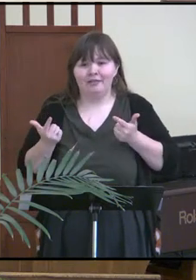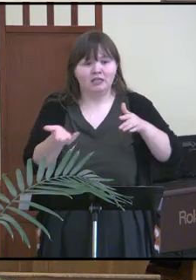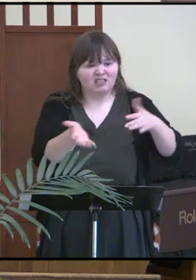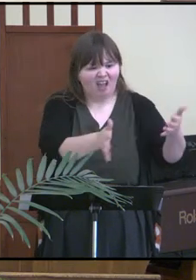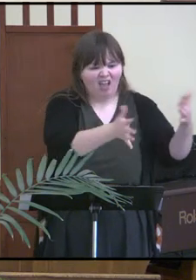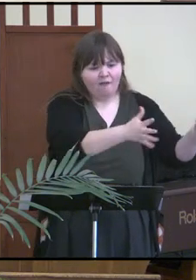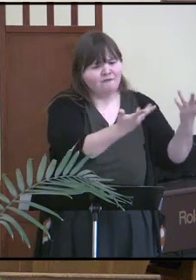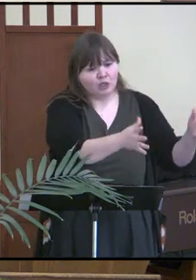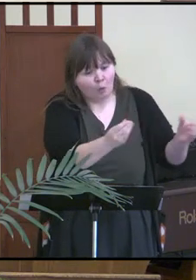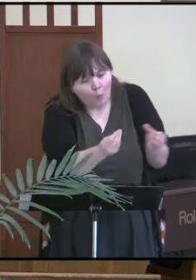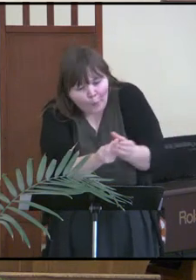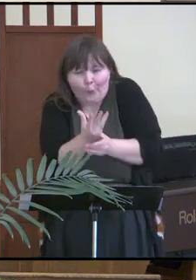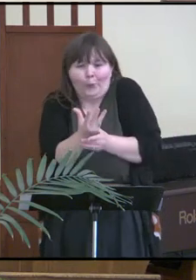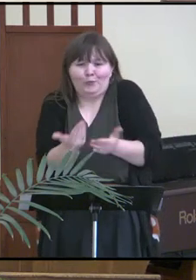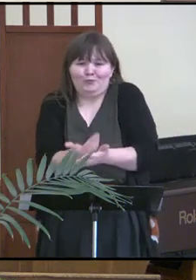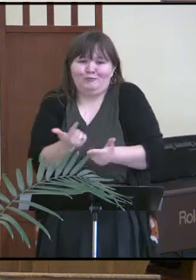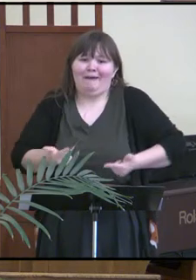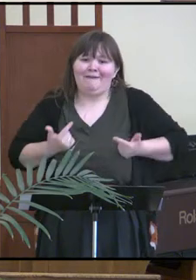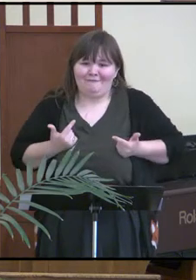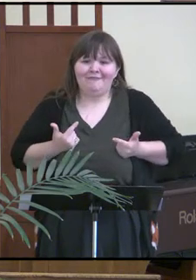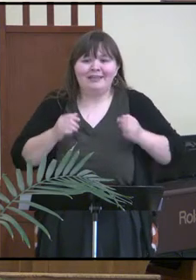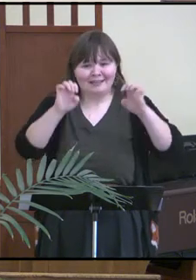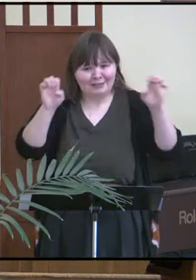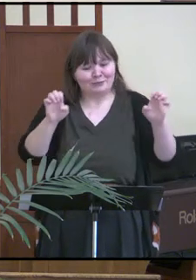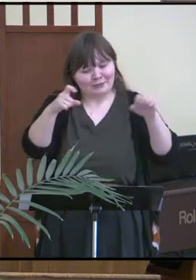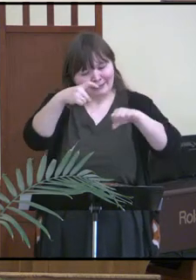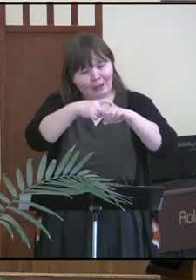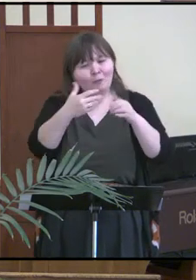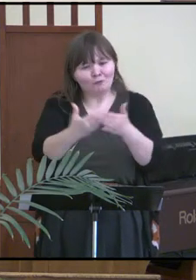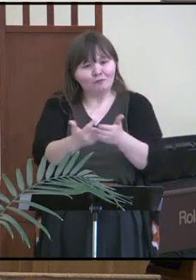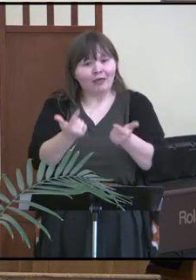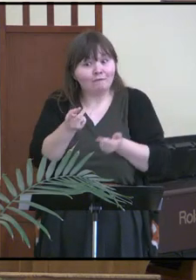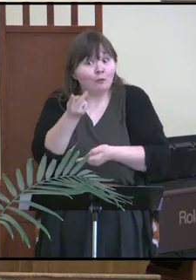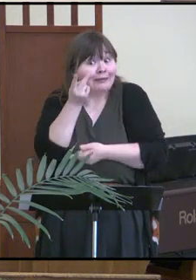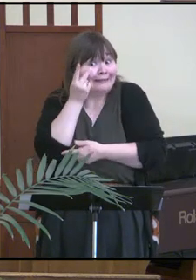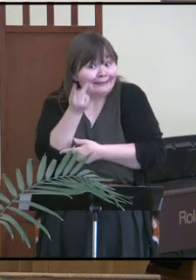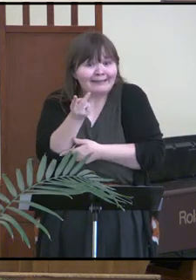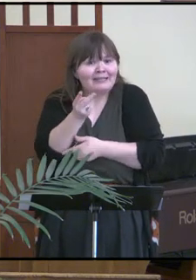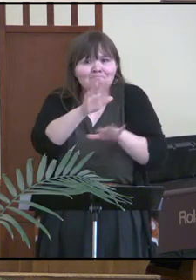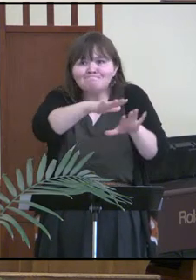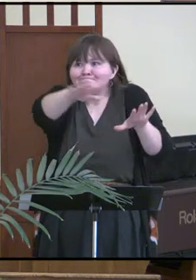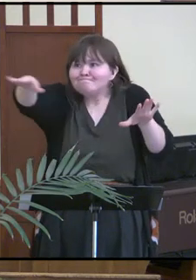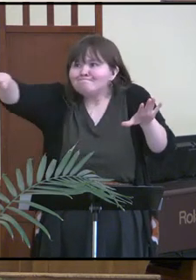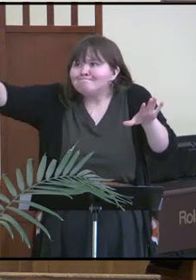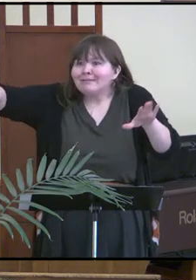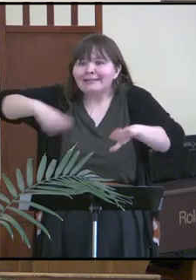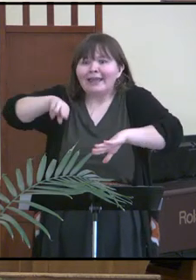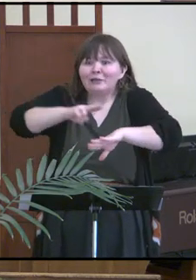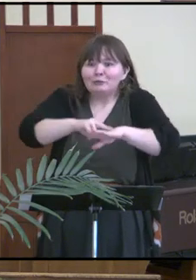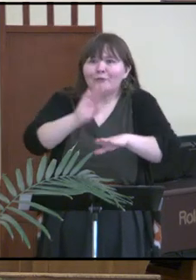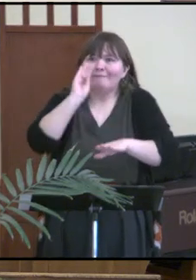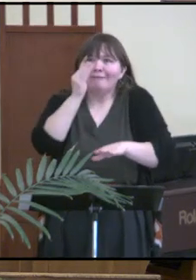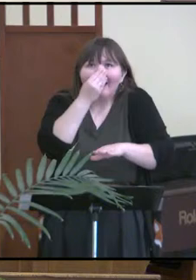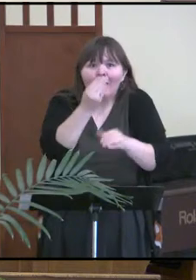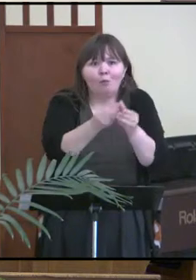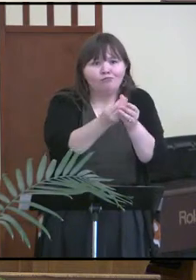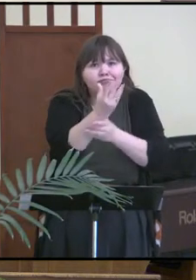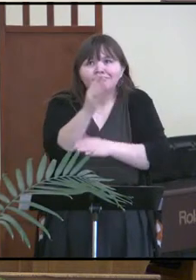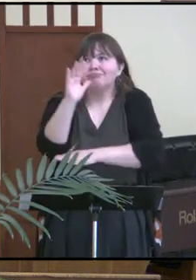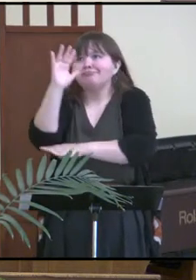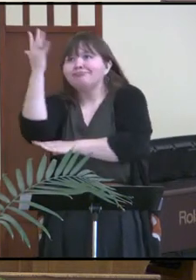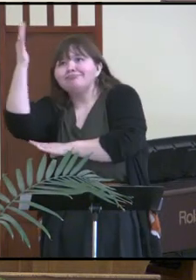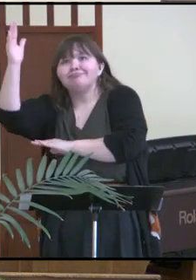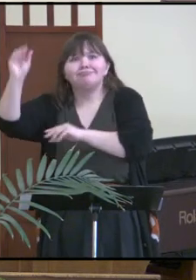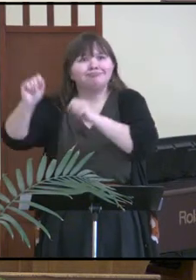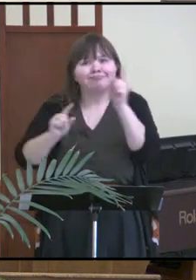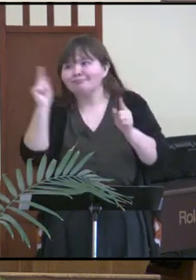Easter is about, is a time of new life. And we see it in all of our nature around us. So we see, like, plants